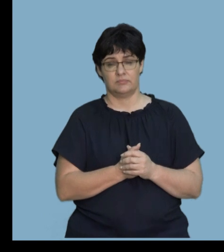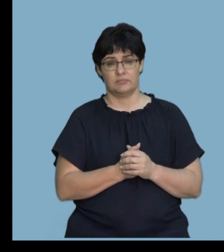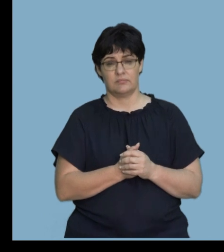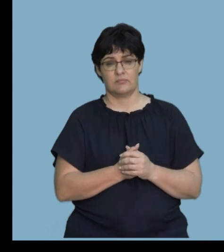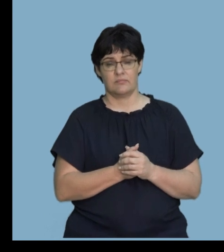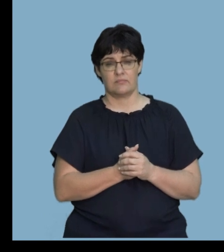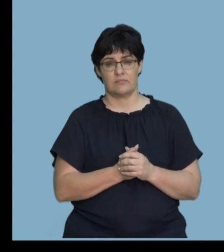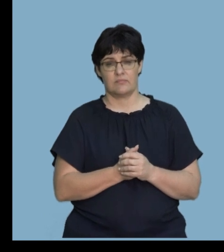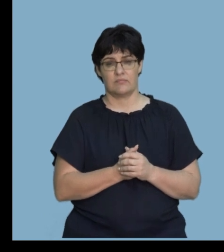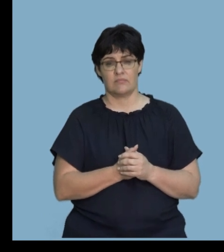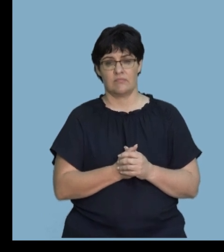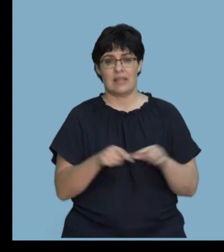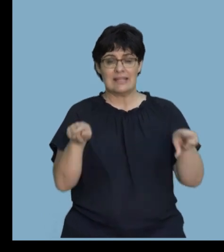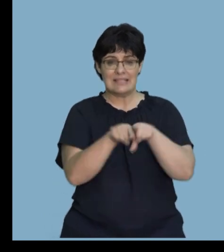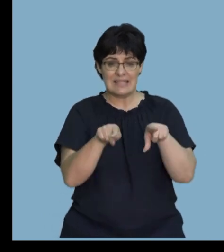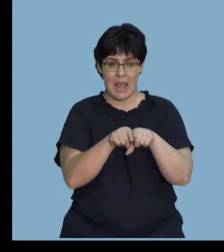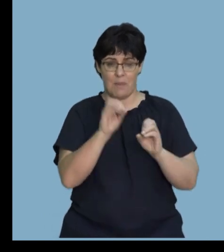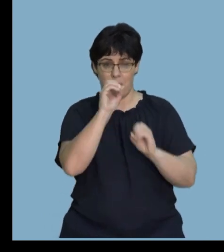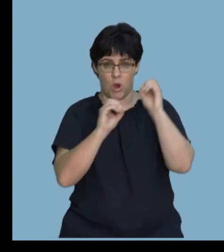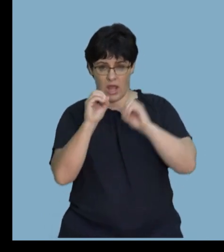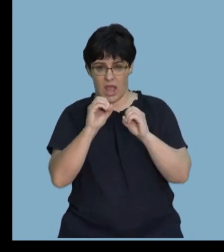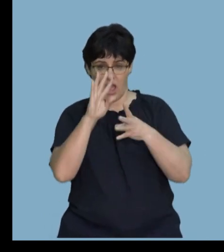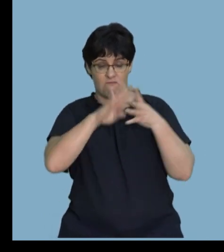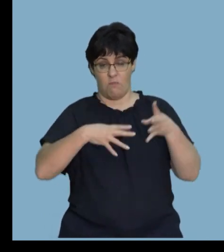with the same molecular formula, okay?